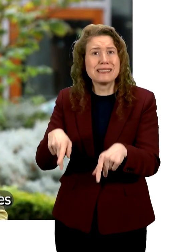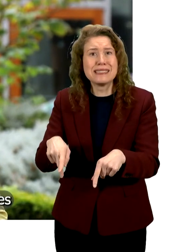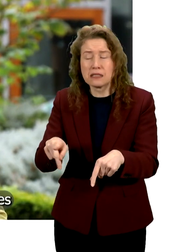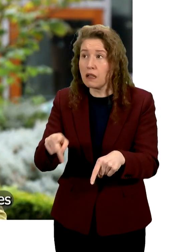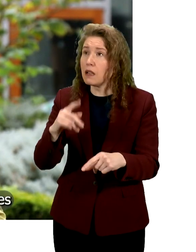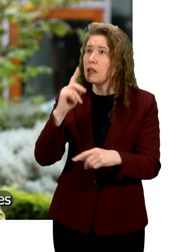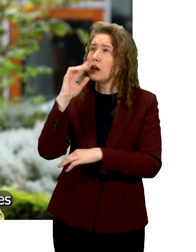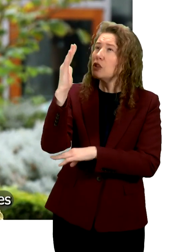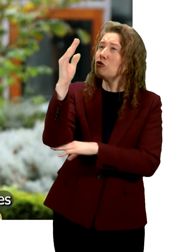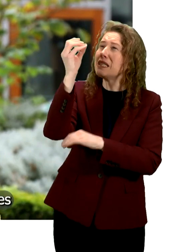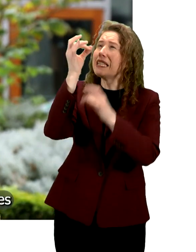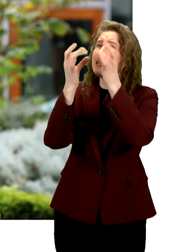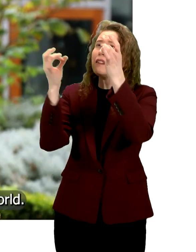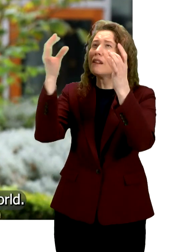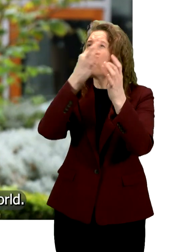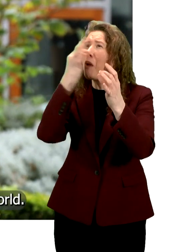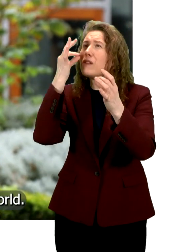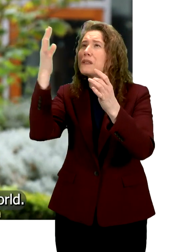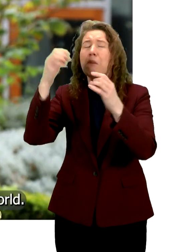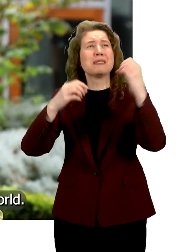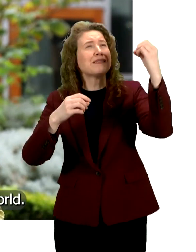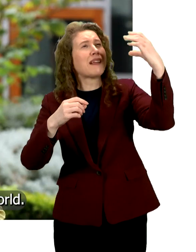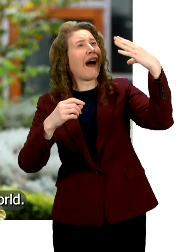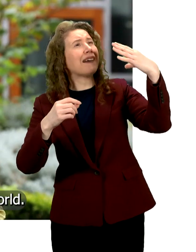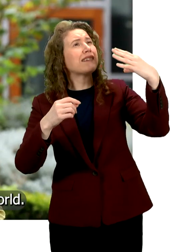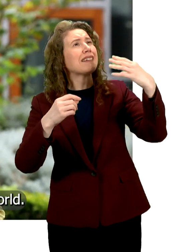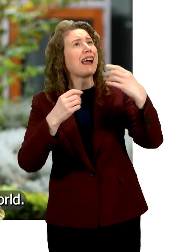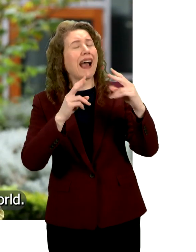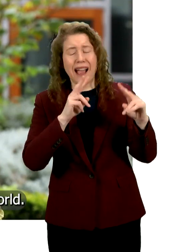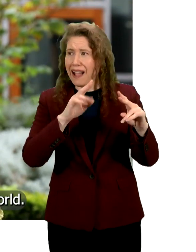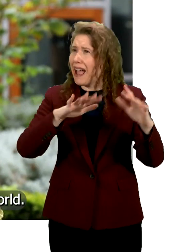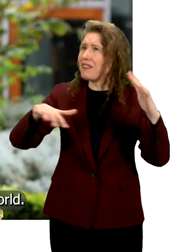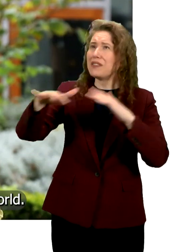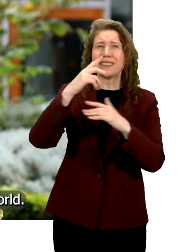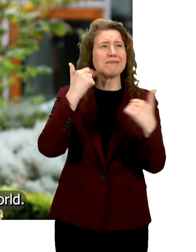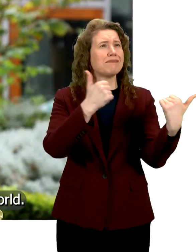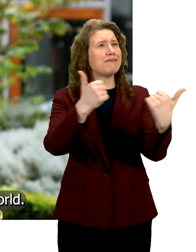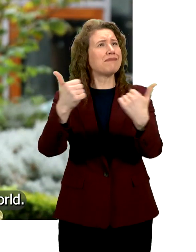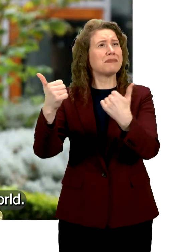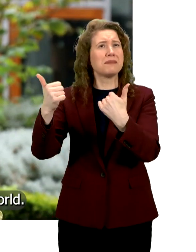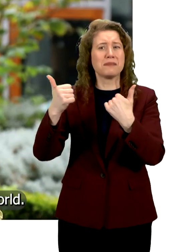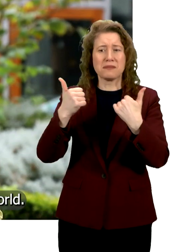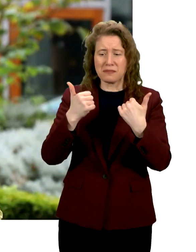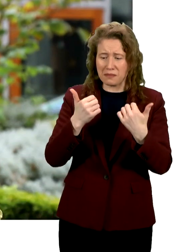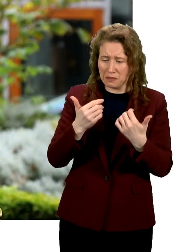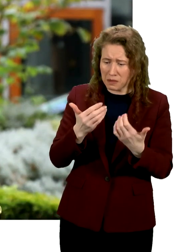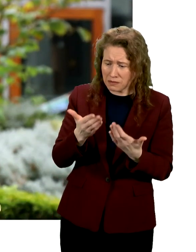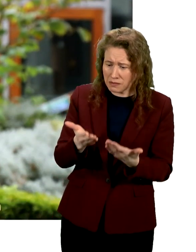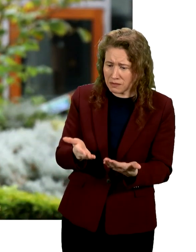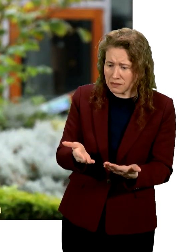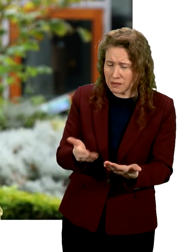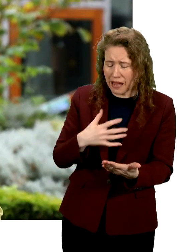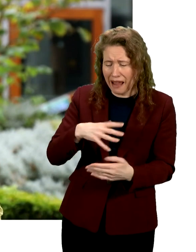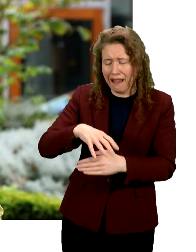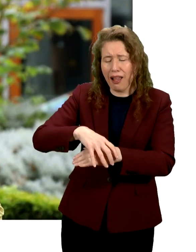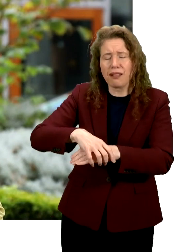the blossom was in the trees and the sun was out and all seemed good in the world. I